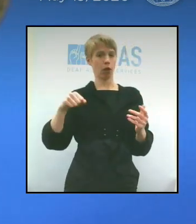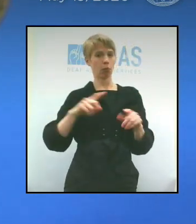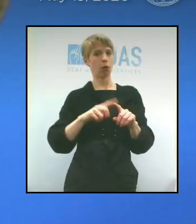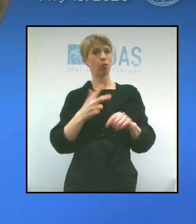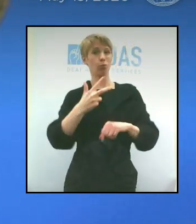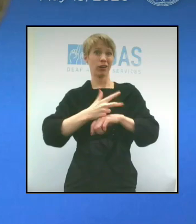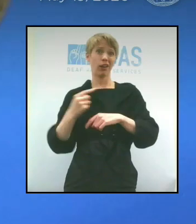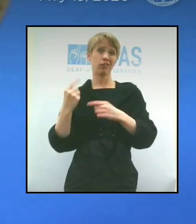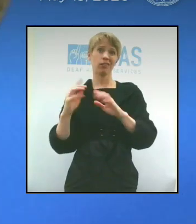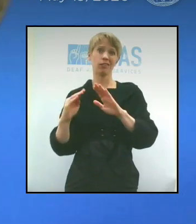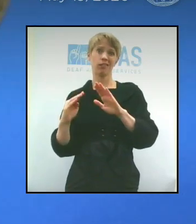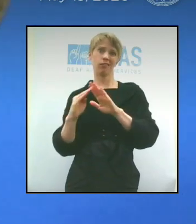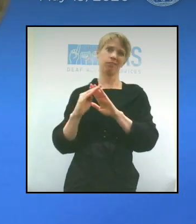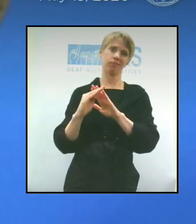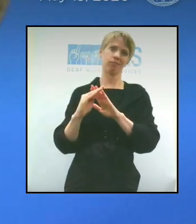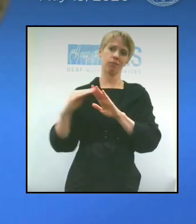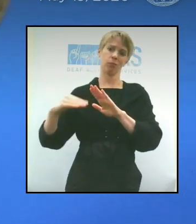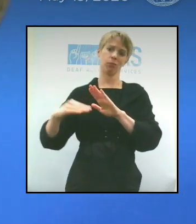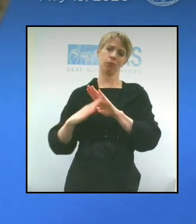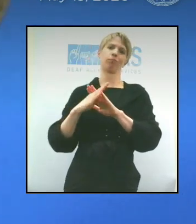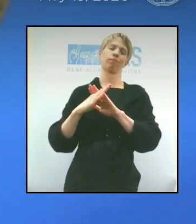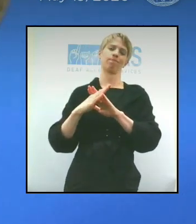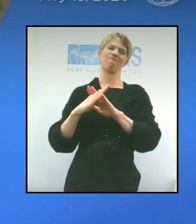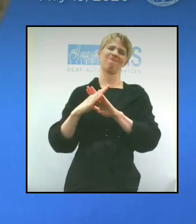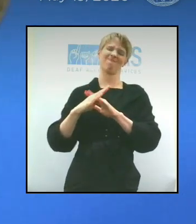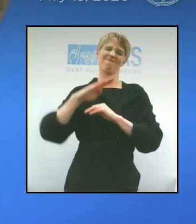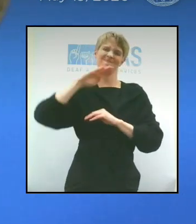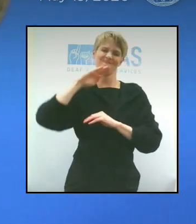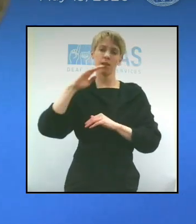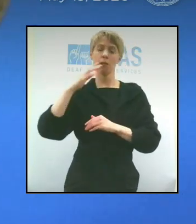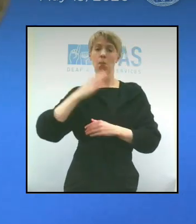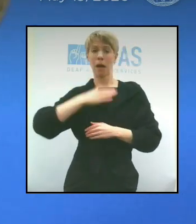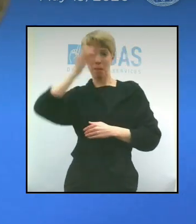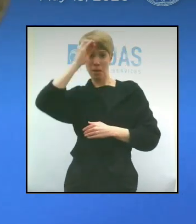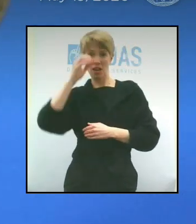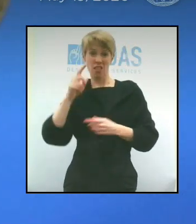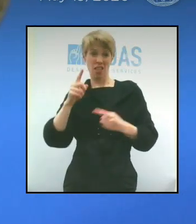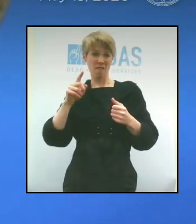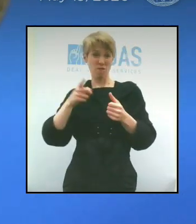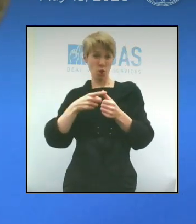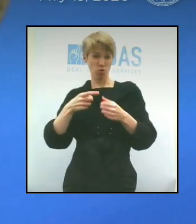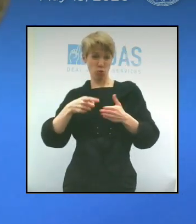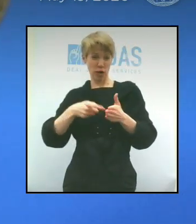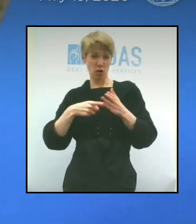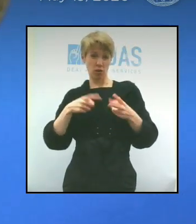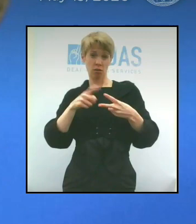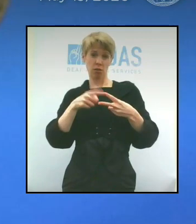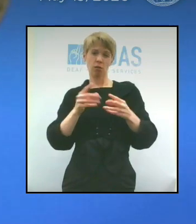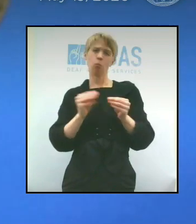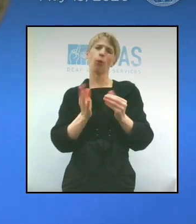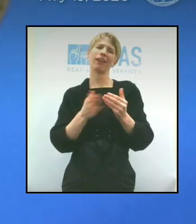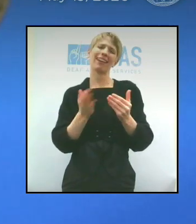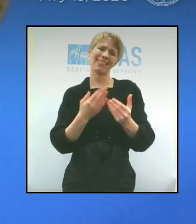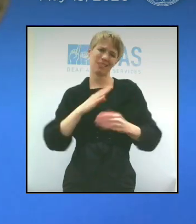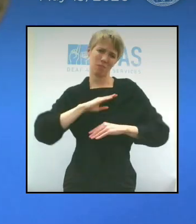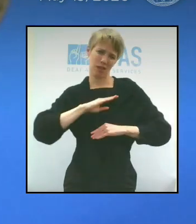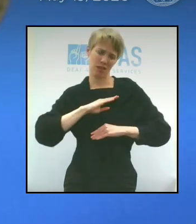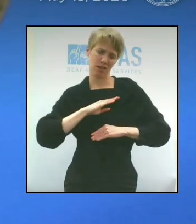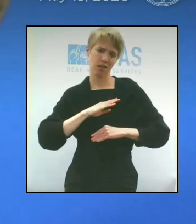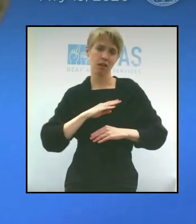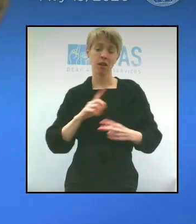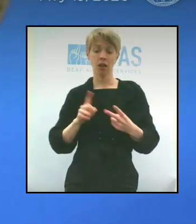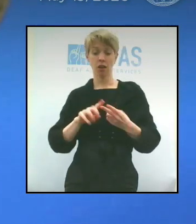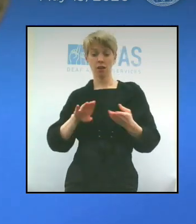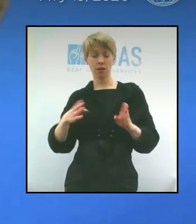days we've seen increases. So I think that's the one that's the easiest to meet. Deaths is, once again,